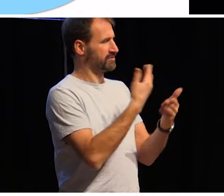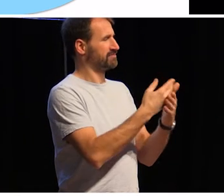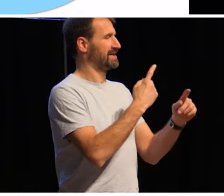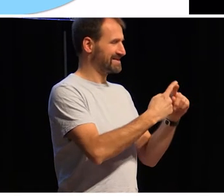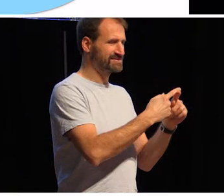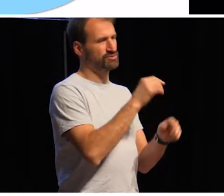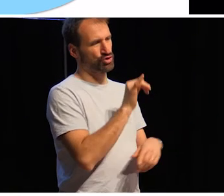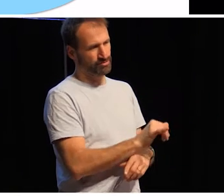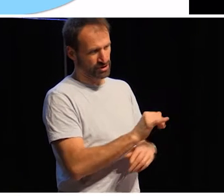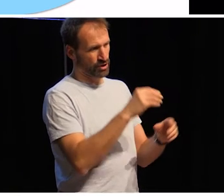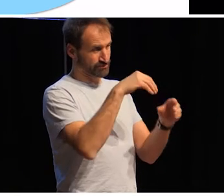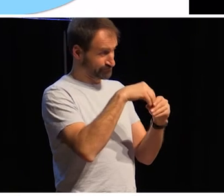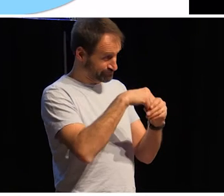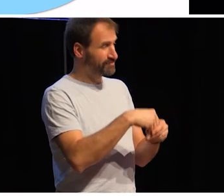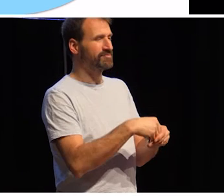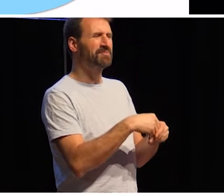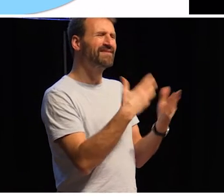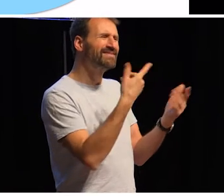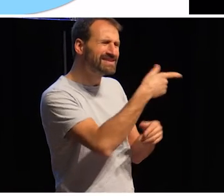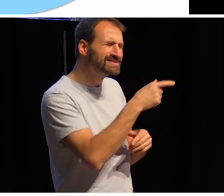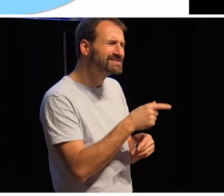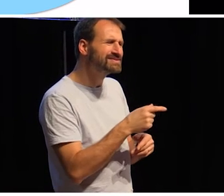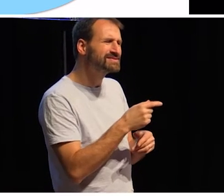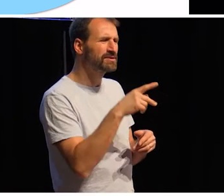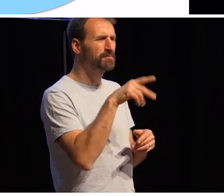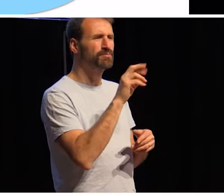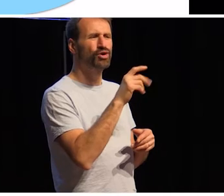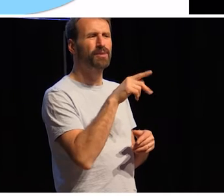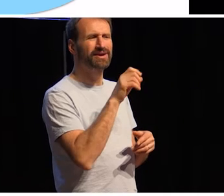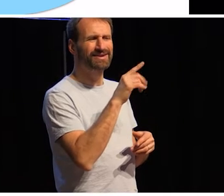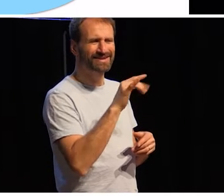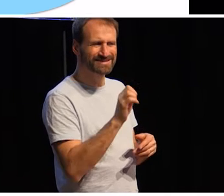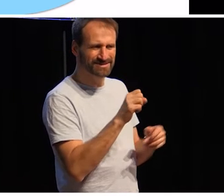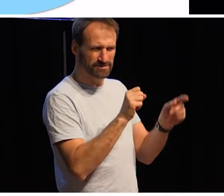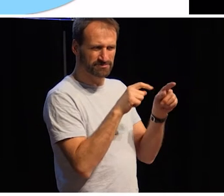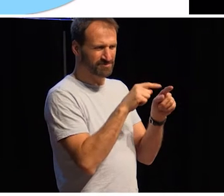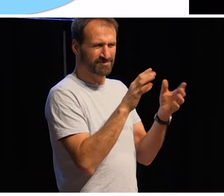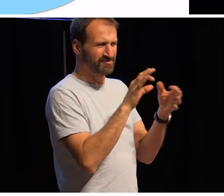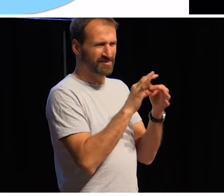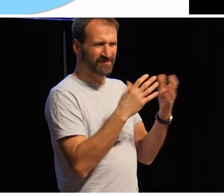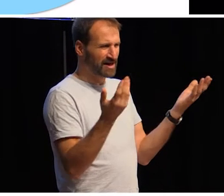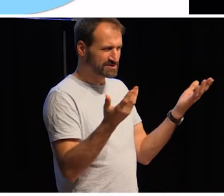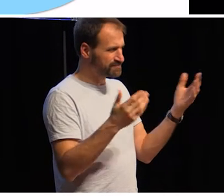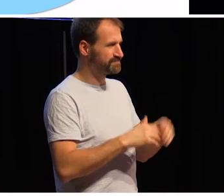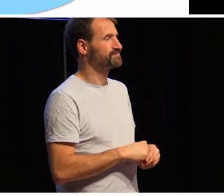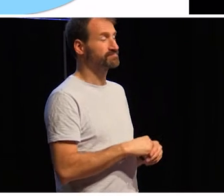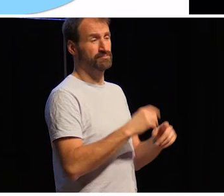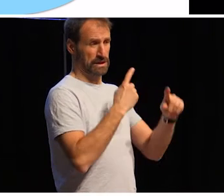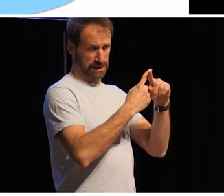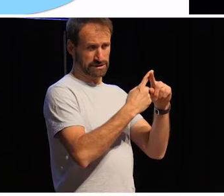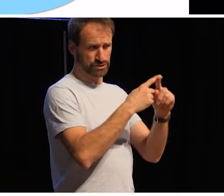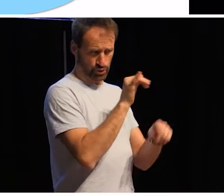properties of this object? Fairly obviously, x and y are properties. Are these the only